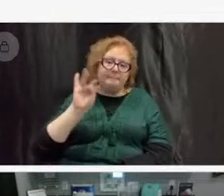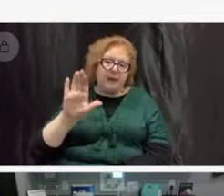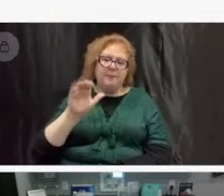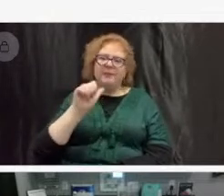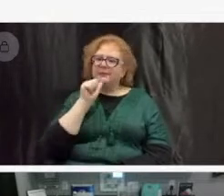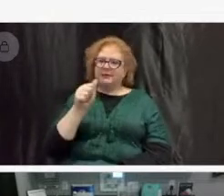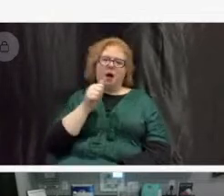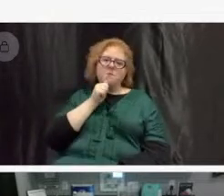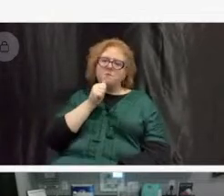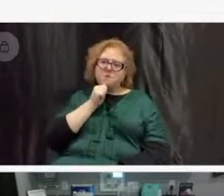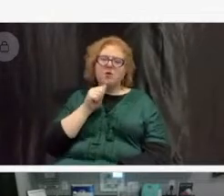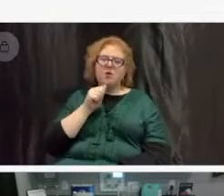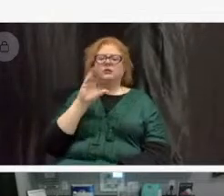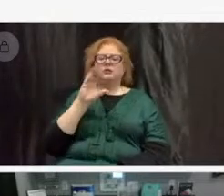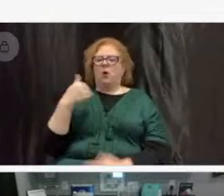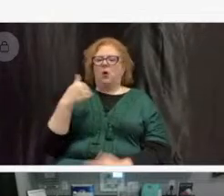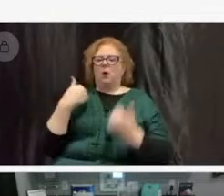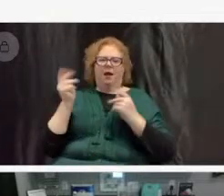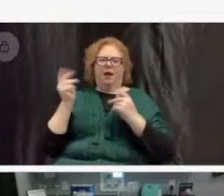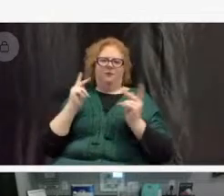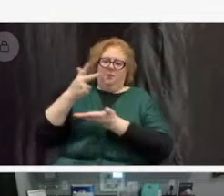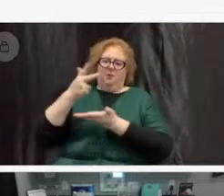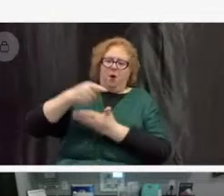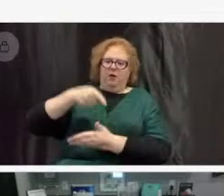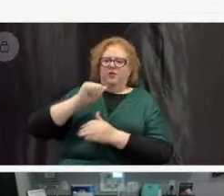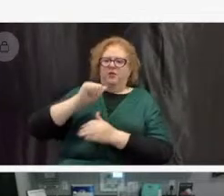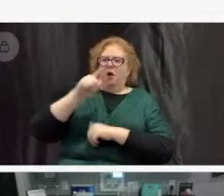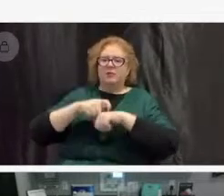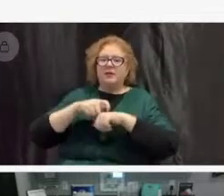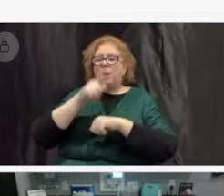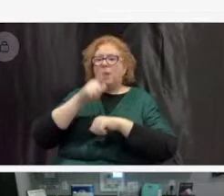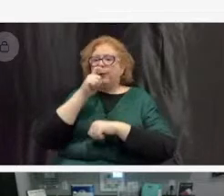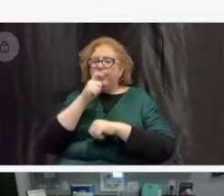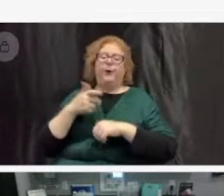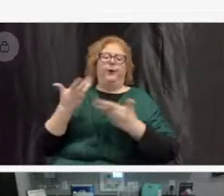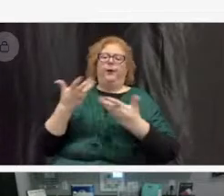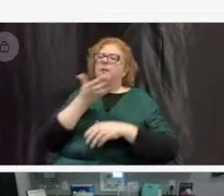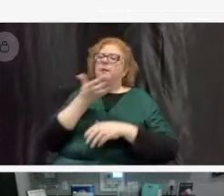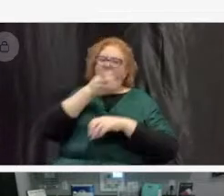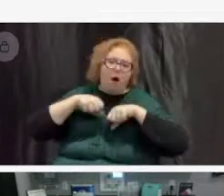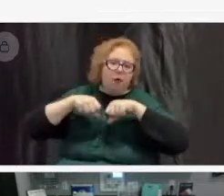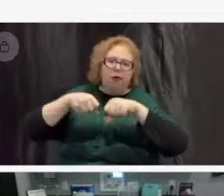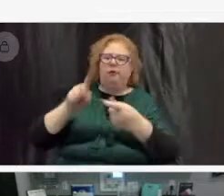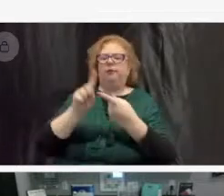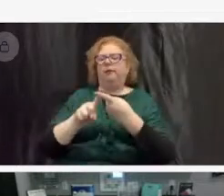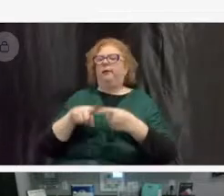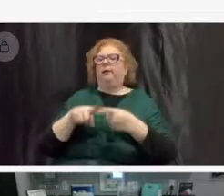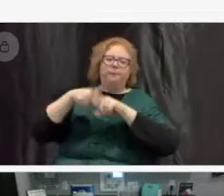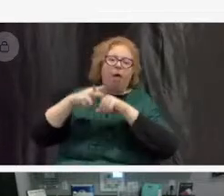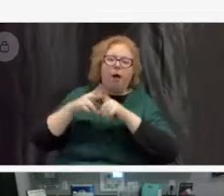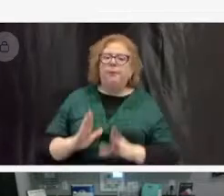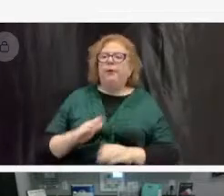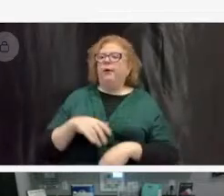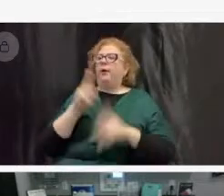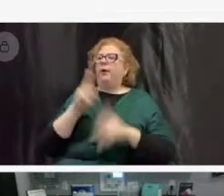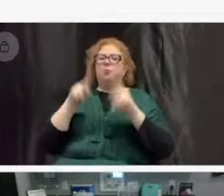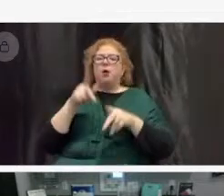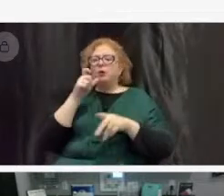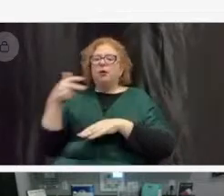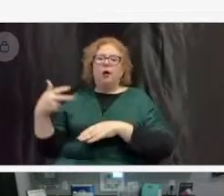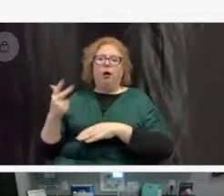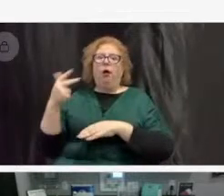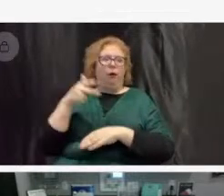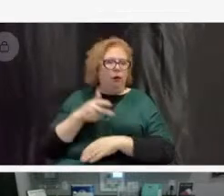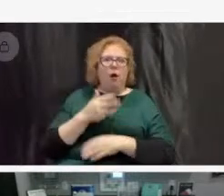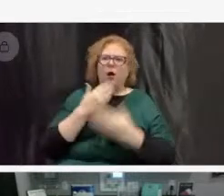be it someone's landscaper, cleaner, family member, plumber, friend, someone who is lost and took a wrong turn, etc. There are other rentals in